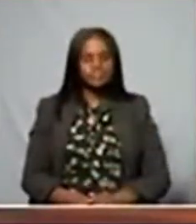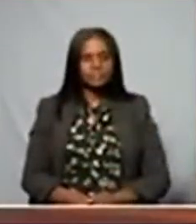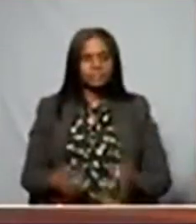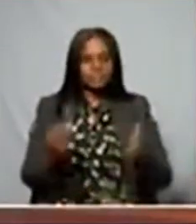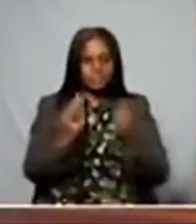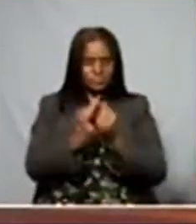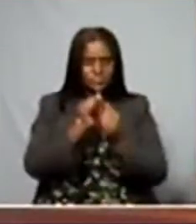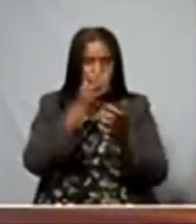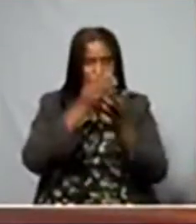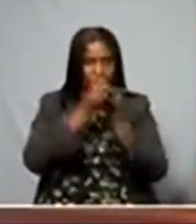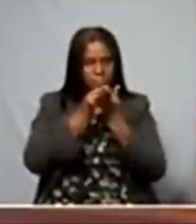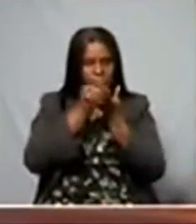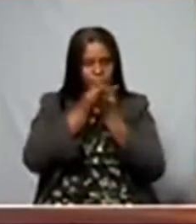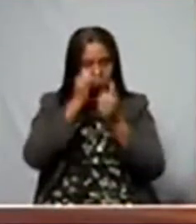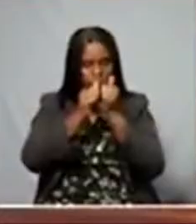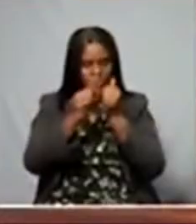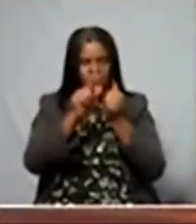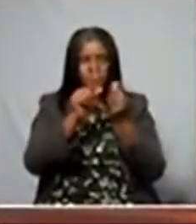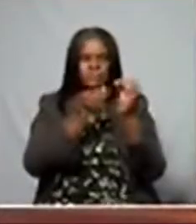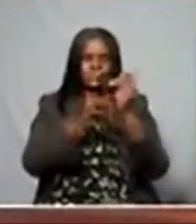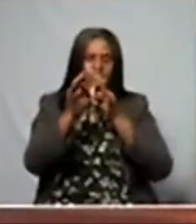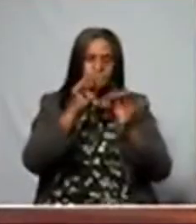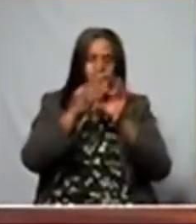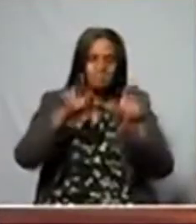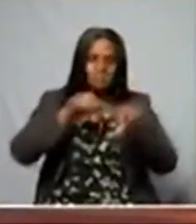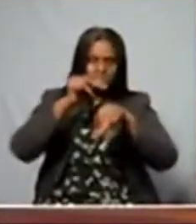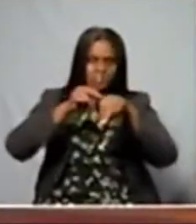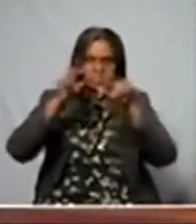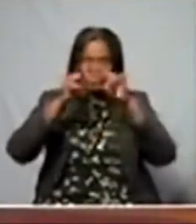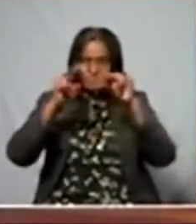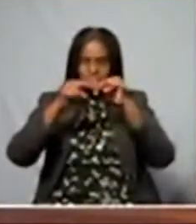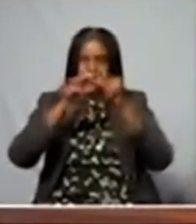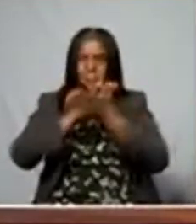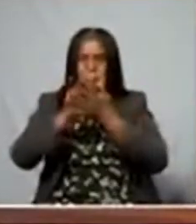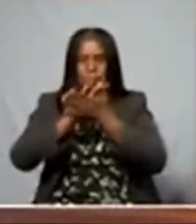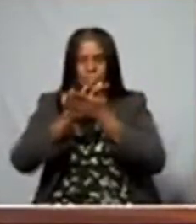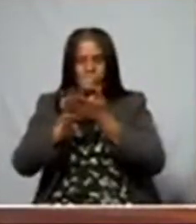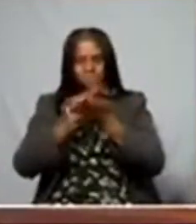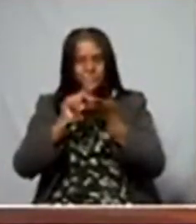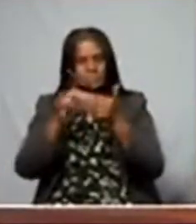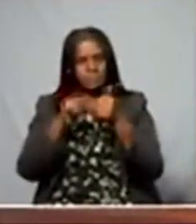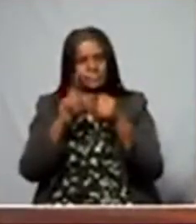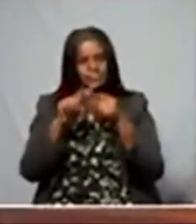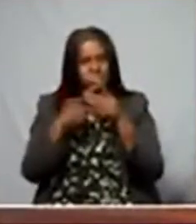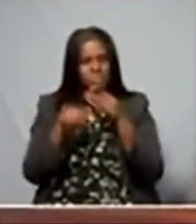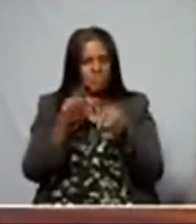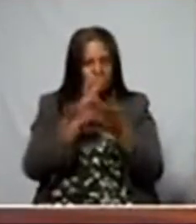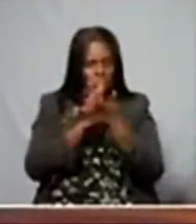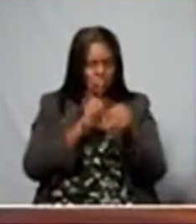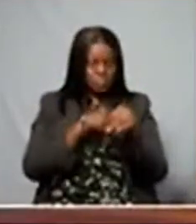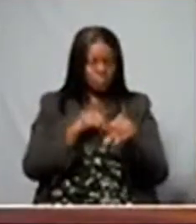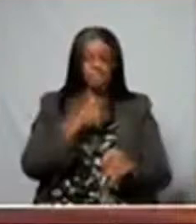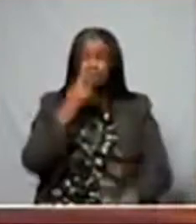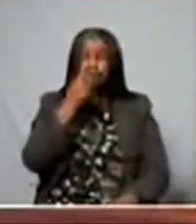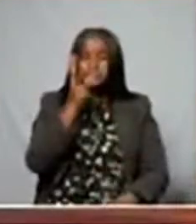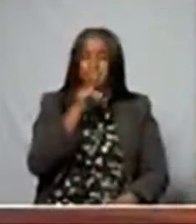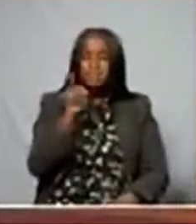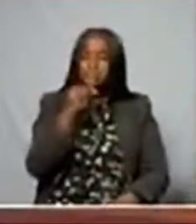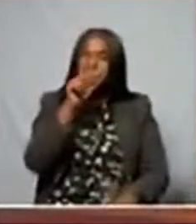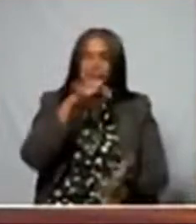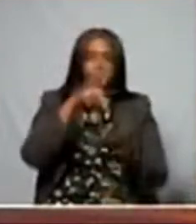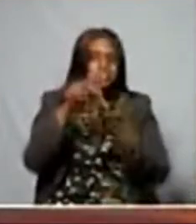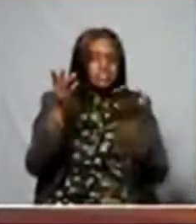regardless of the funding, because it is prescribed in the National Rural Water Supply and Sanitation Program. However, at times I've seen that sometimes it's not